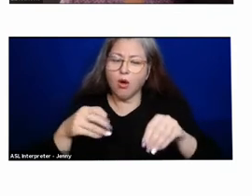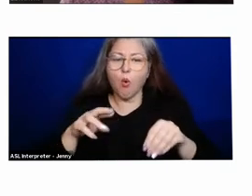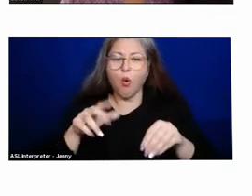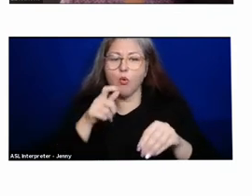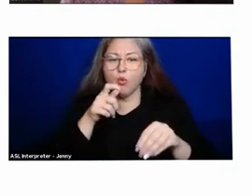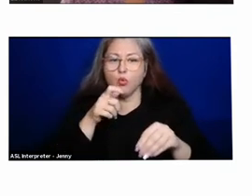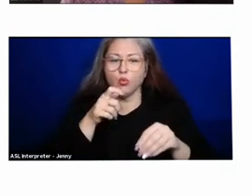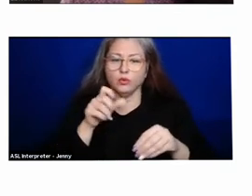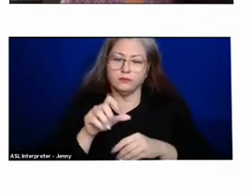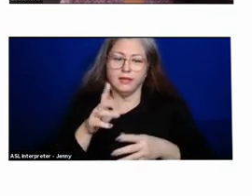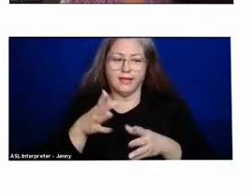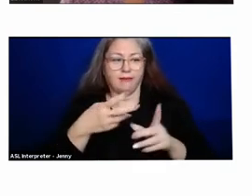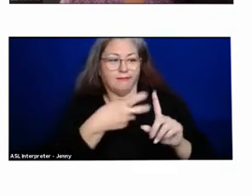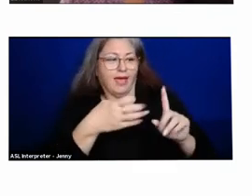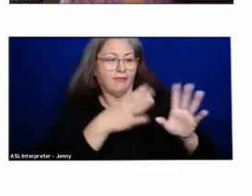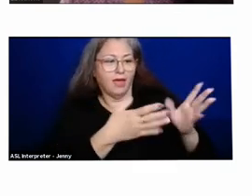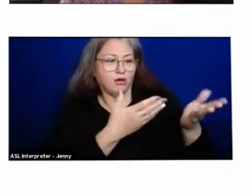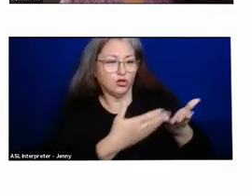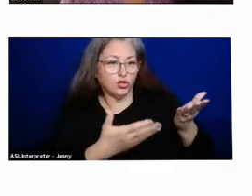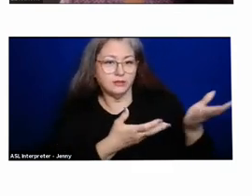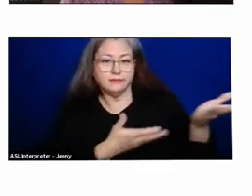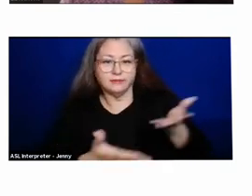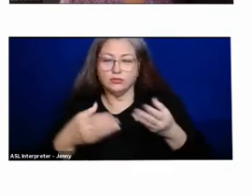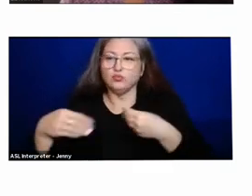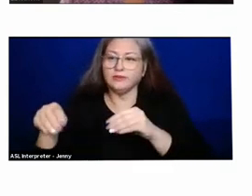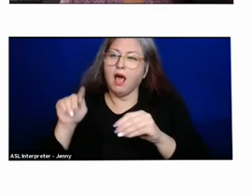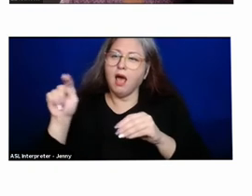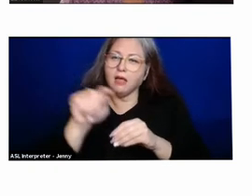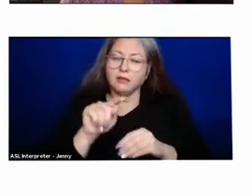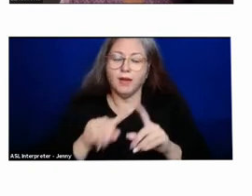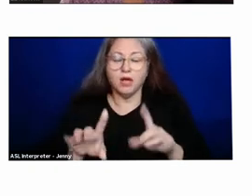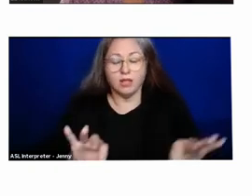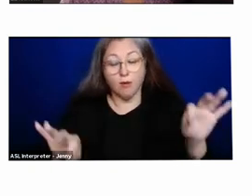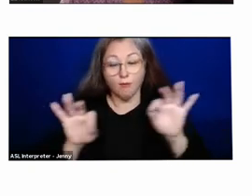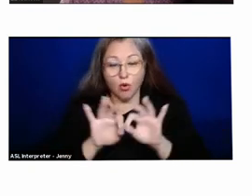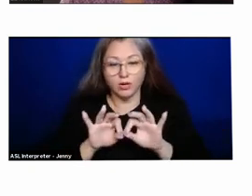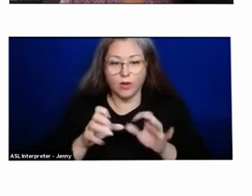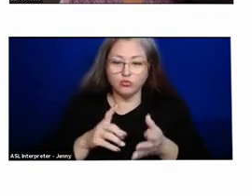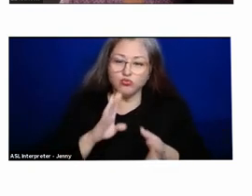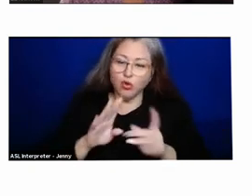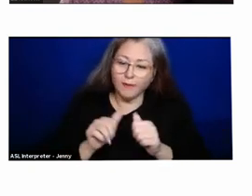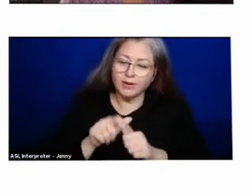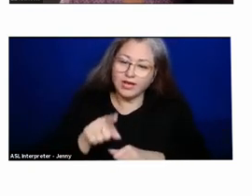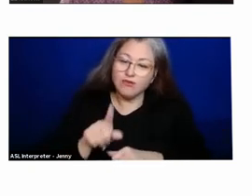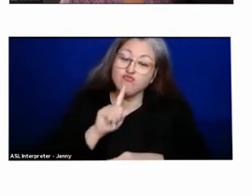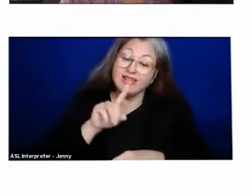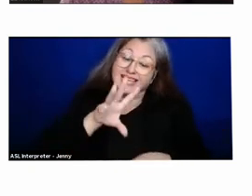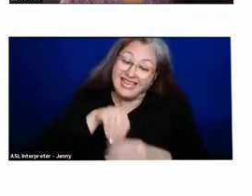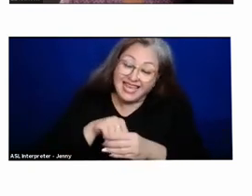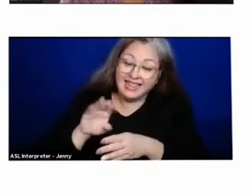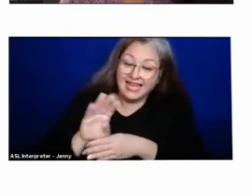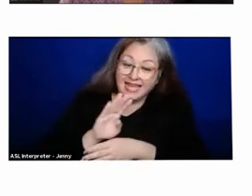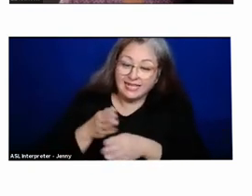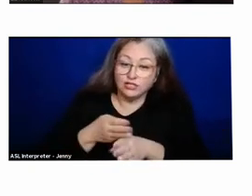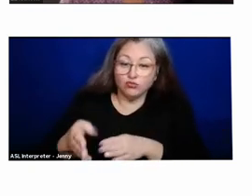their goods from the market to sell elsewhere. It was really important for us to talk to people who are actually part of the industry, because a lot of